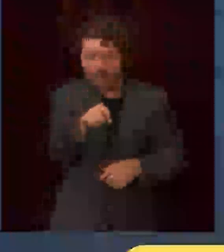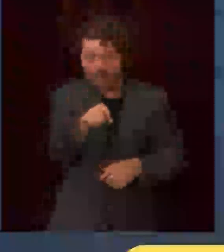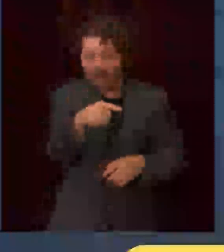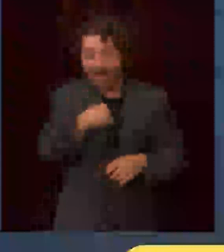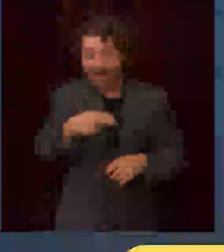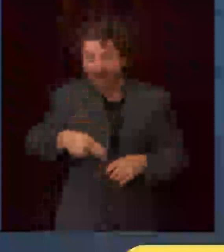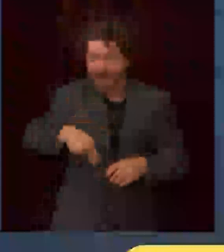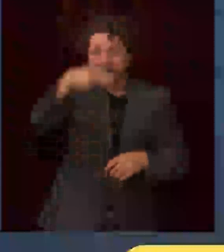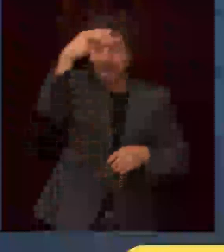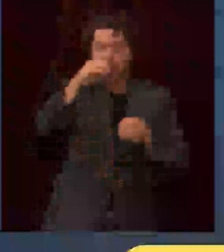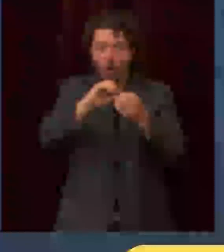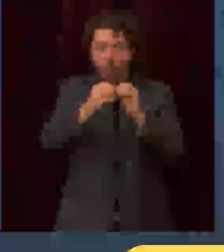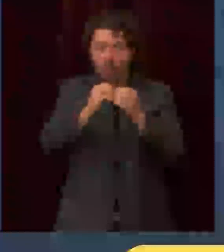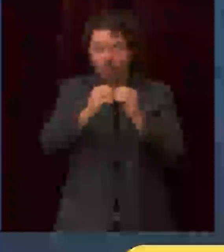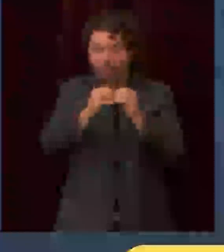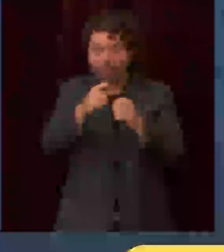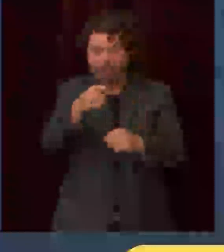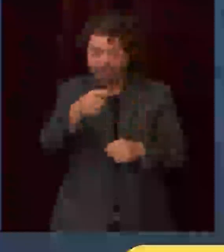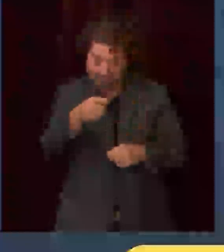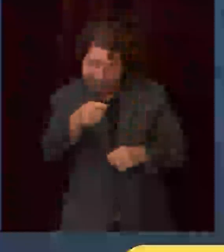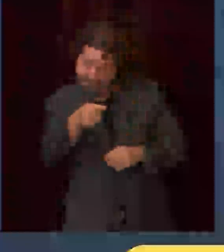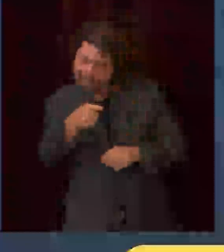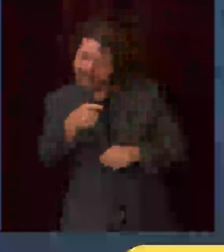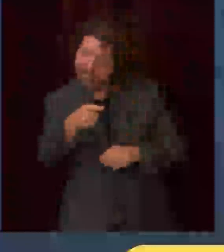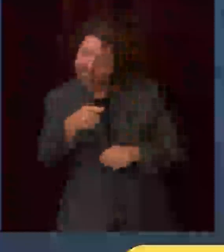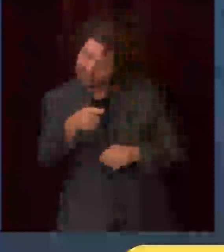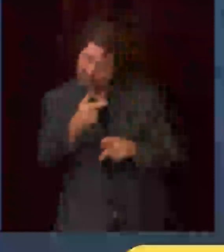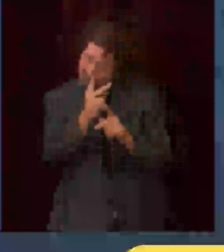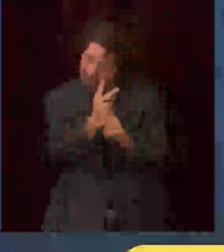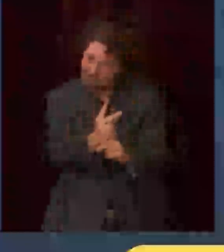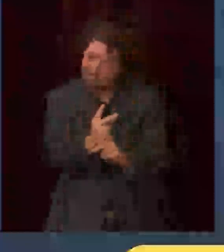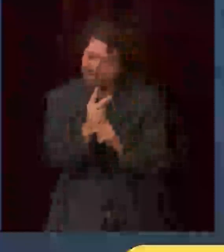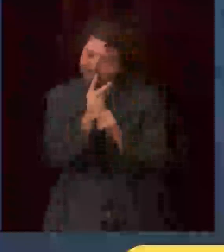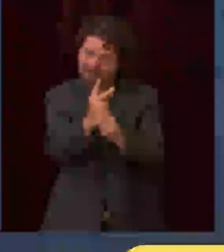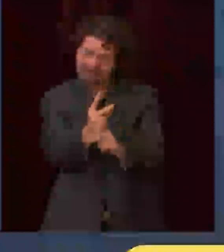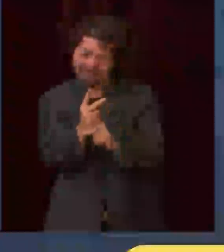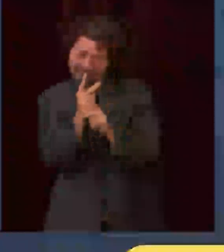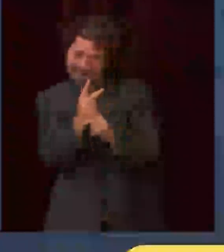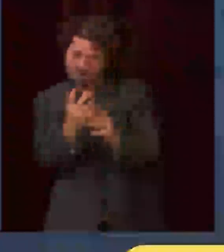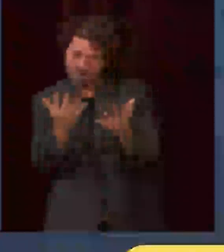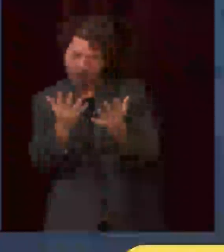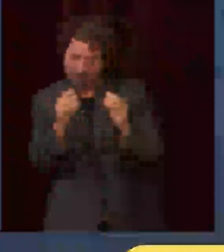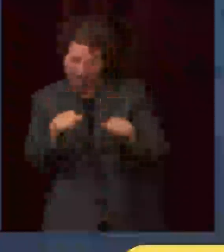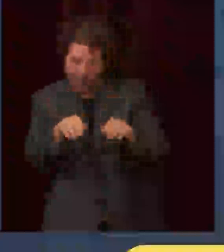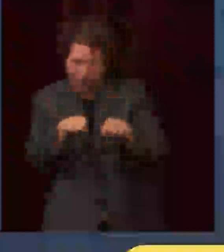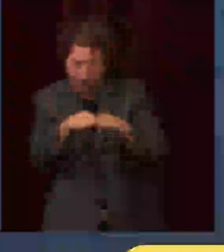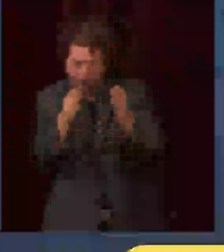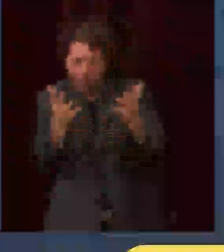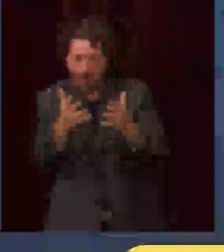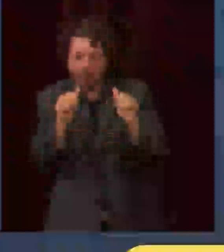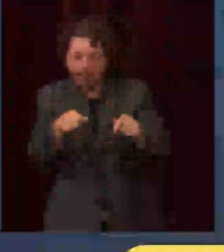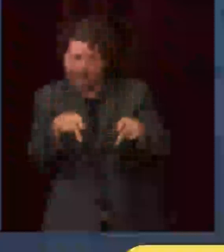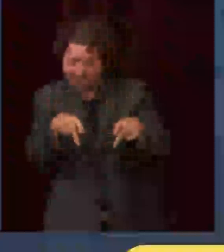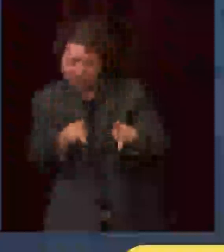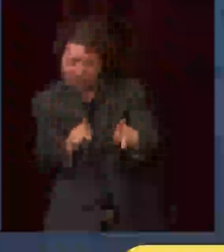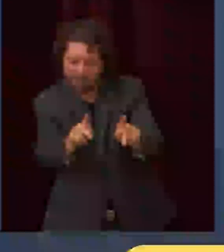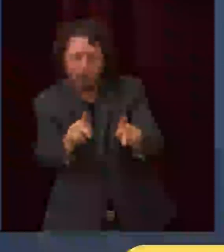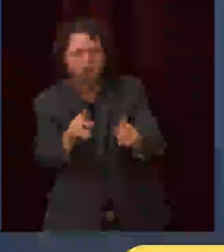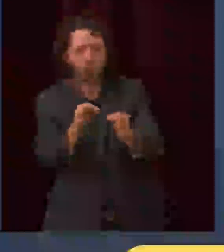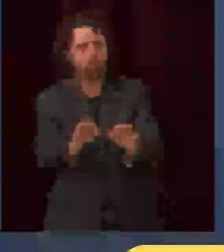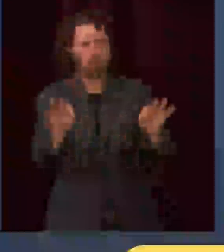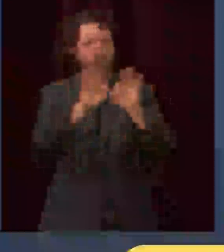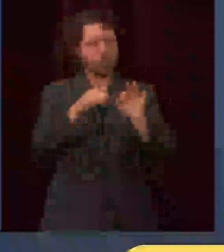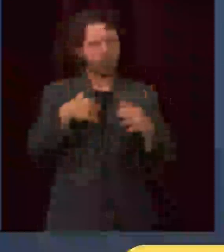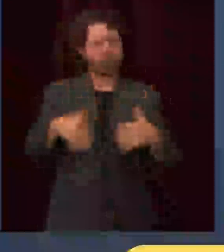forward, and wanting to continue to work with them and have all of us do our part to prevent these outbreaks, to